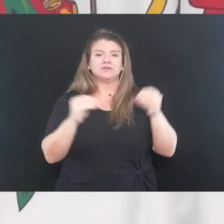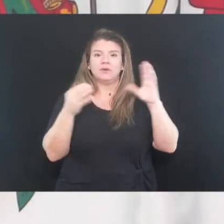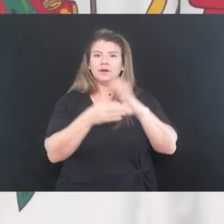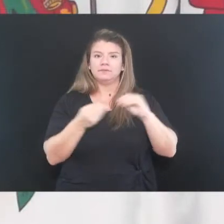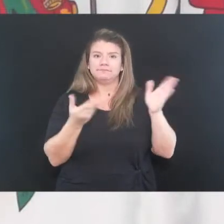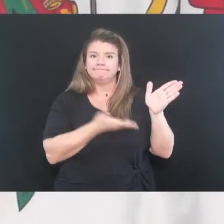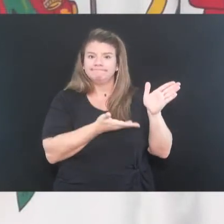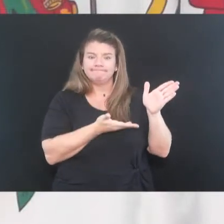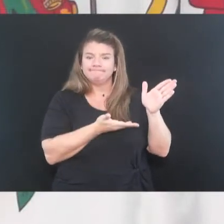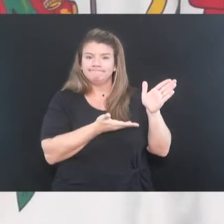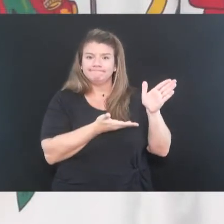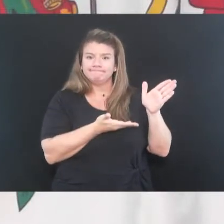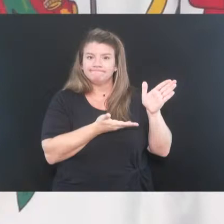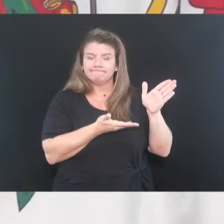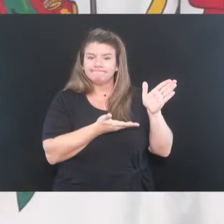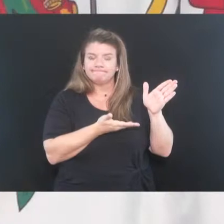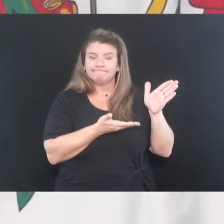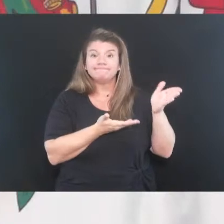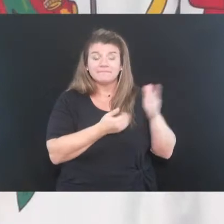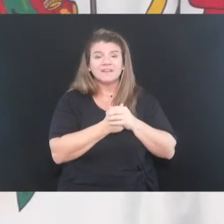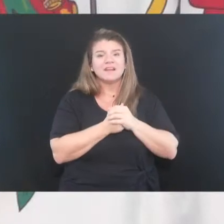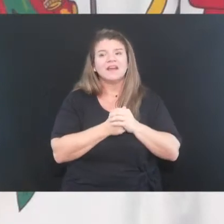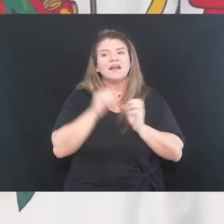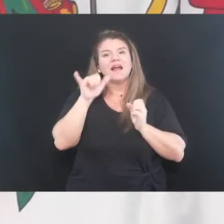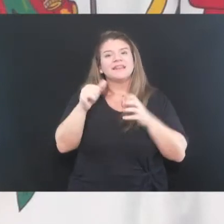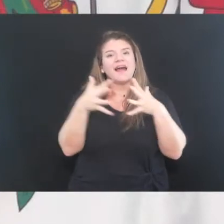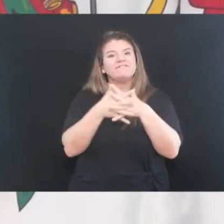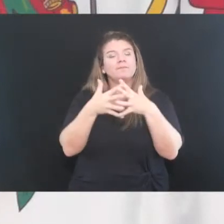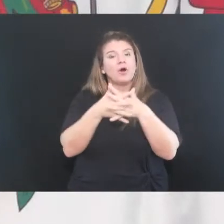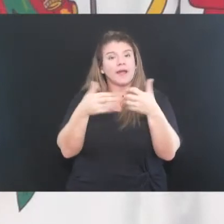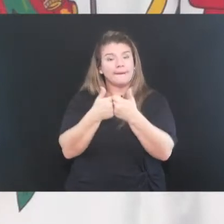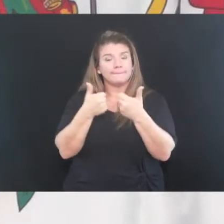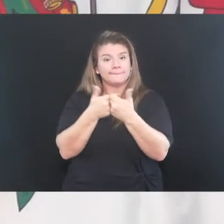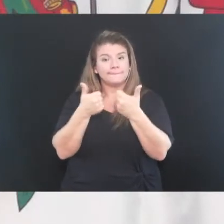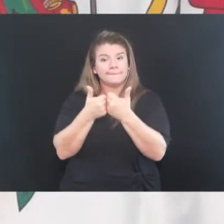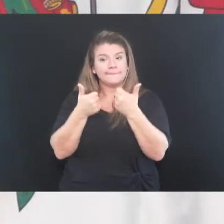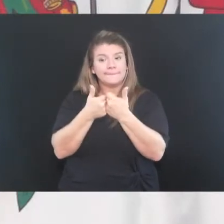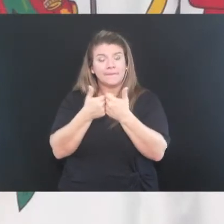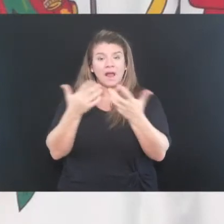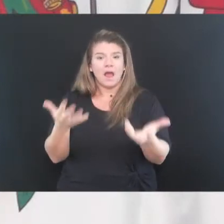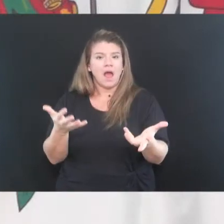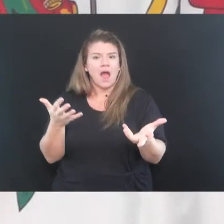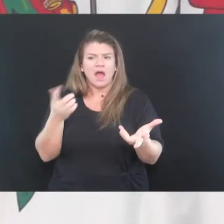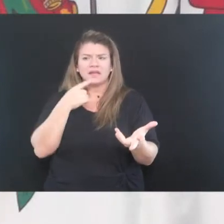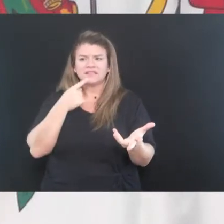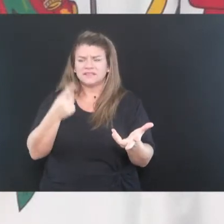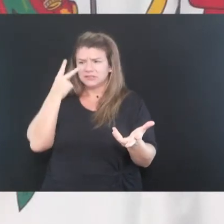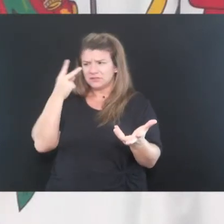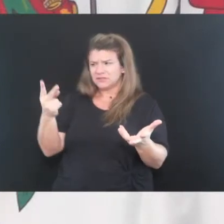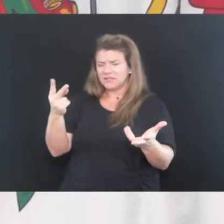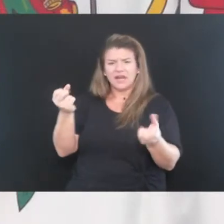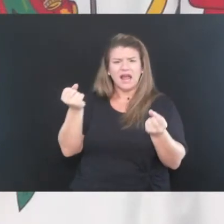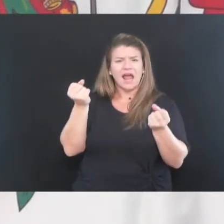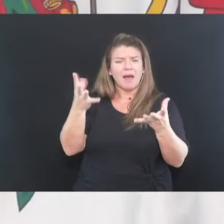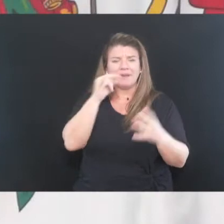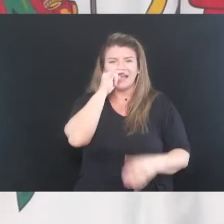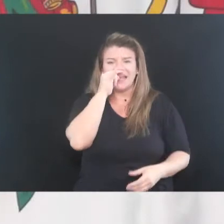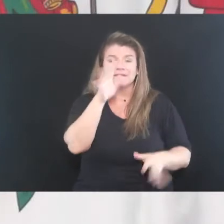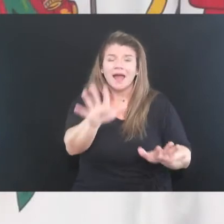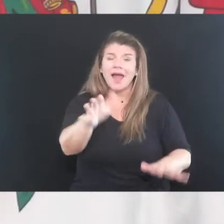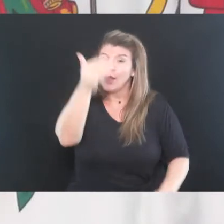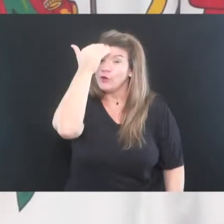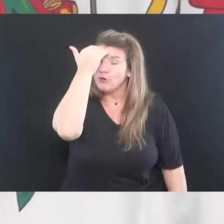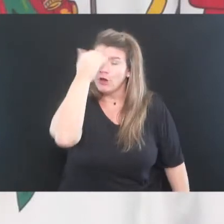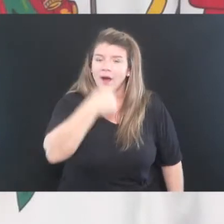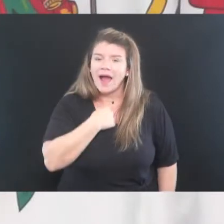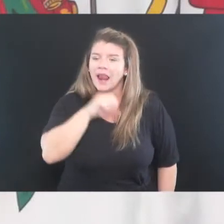can imagine. You know, at that ball game, I can't tell you the number of kids, and of course, you know, I love